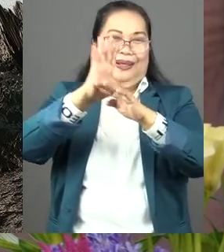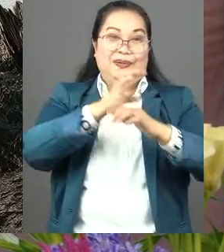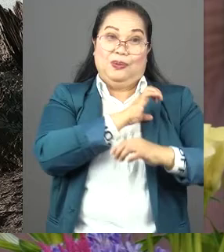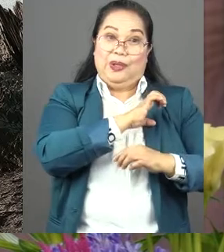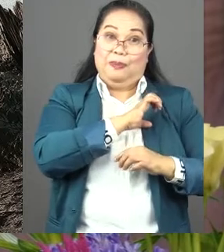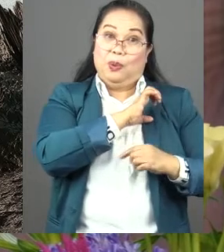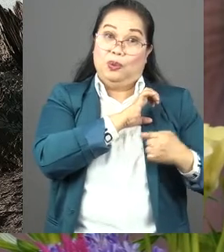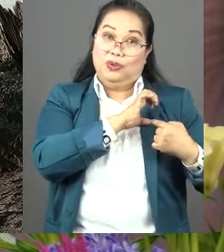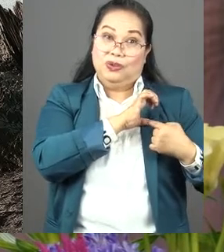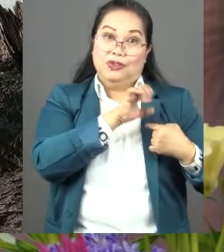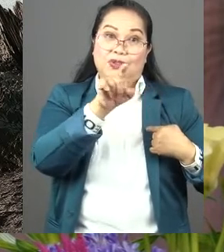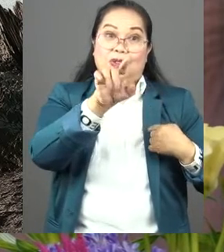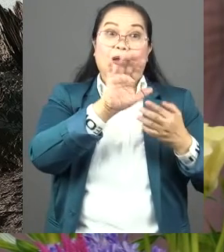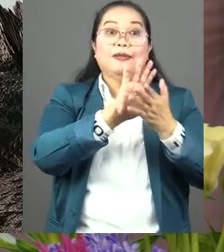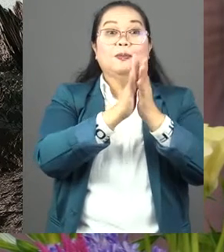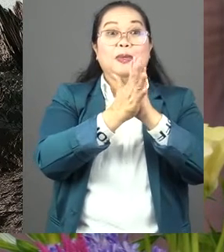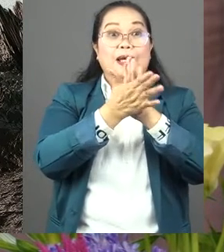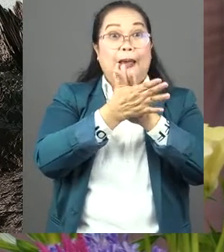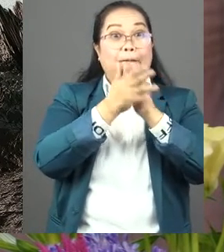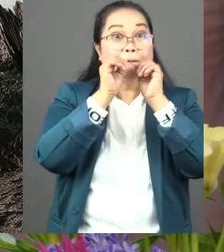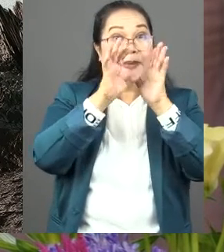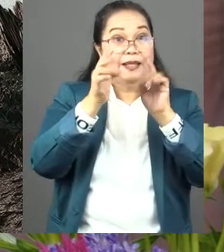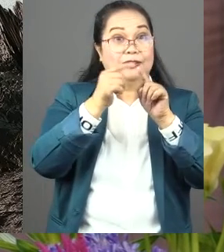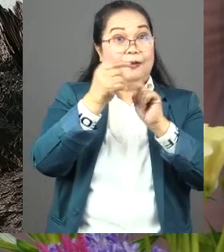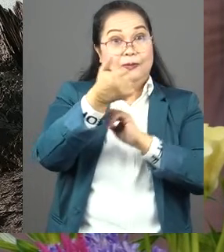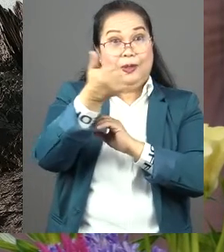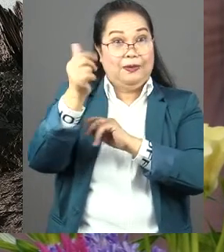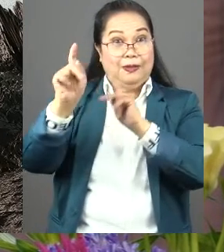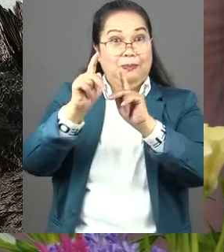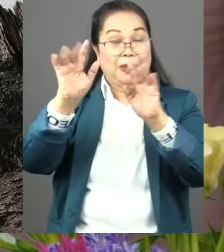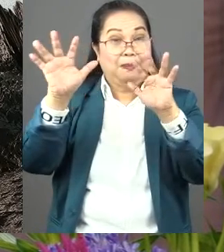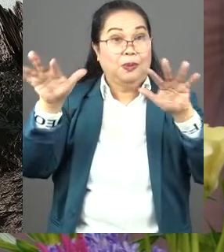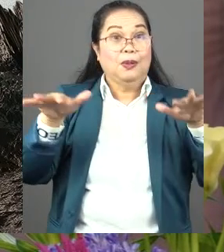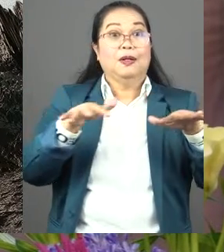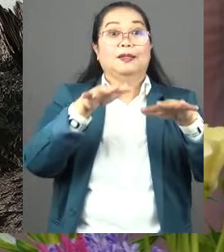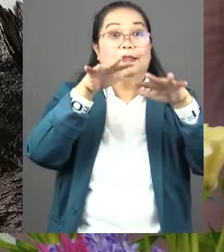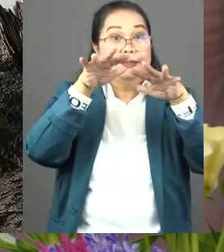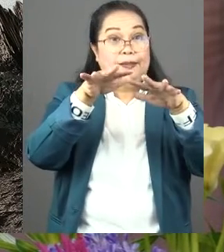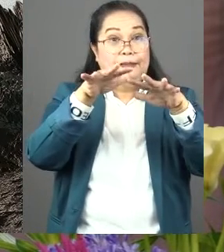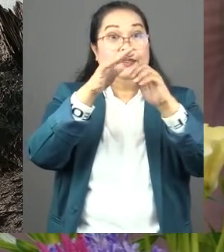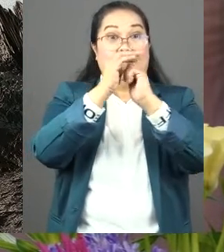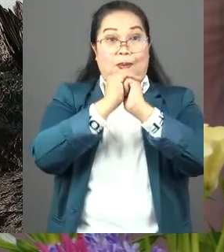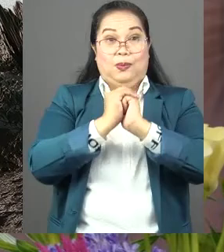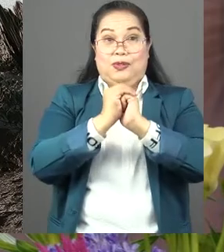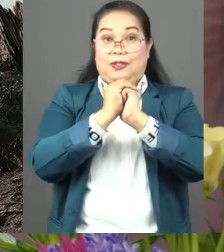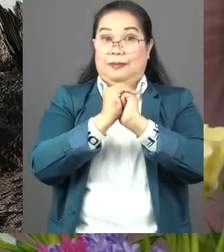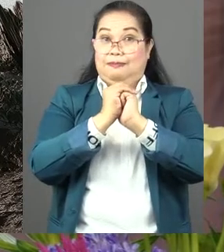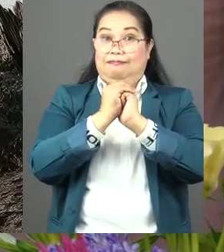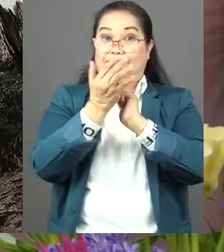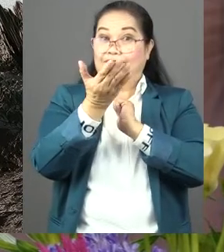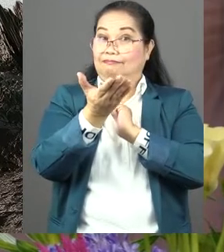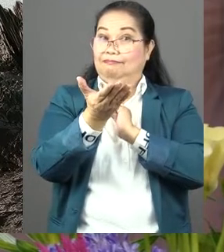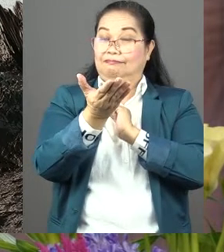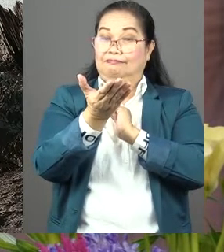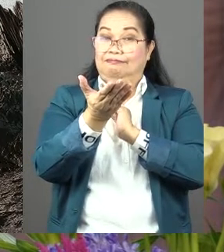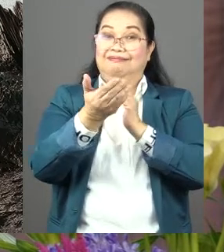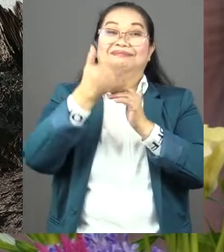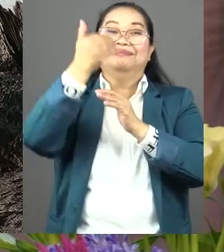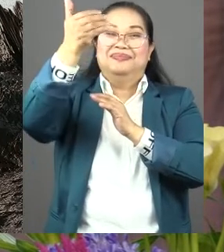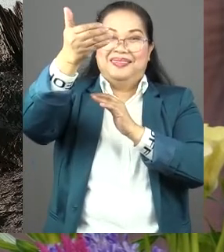emotions. And you become a blessing to other people in public worship. So, next